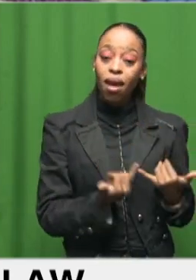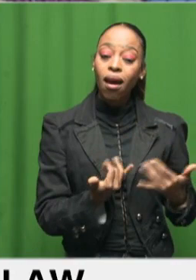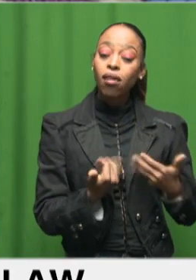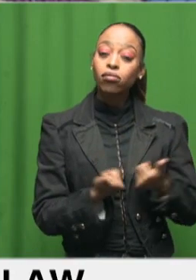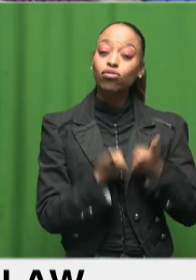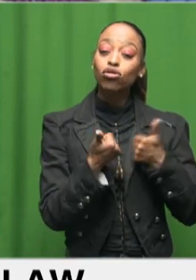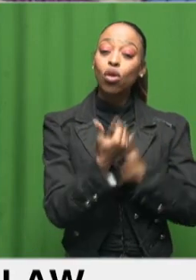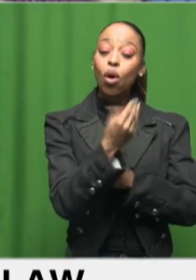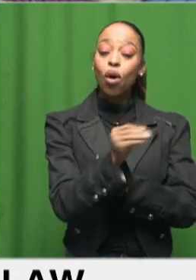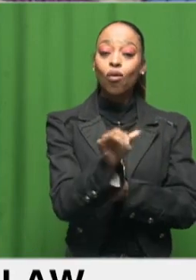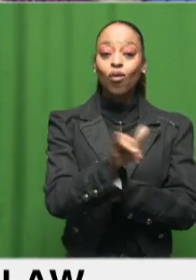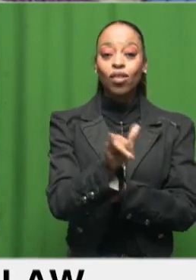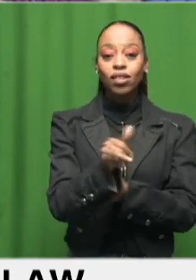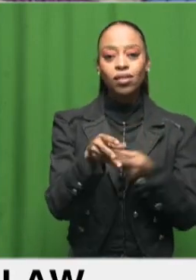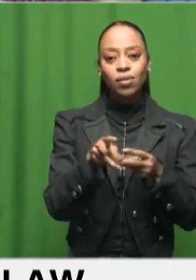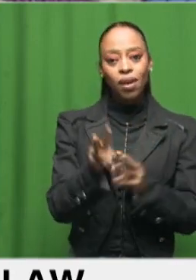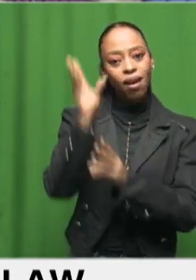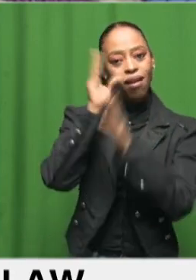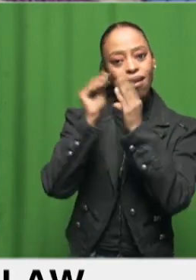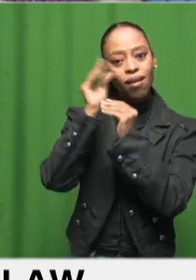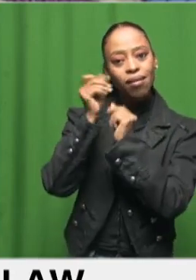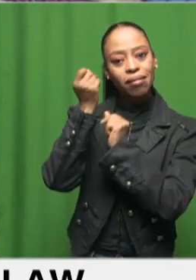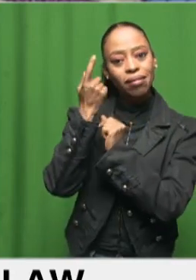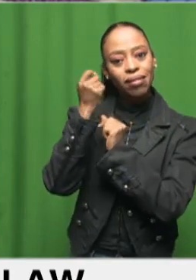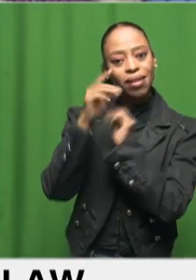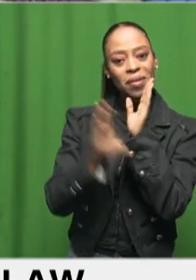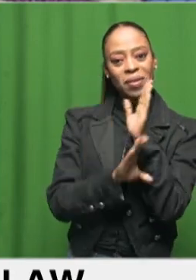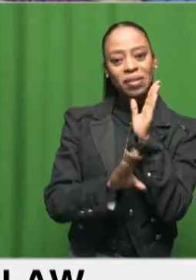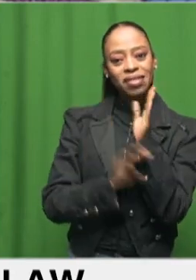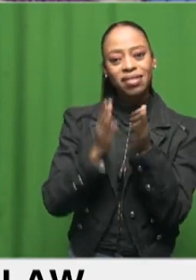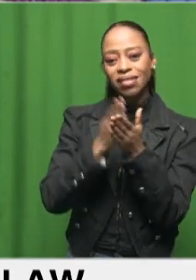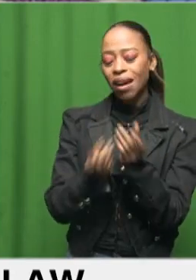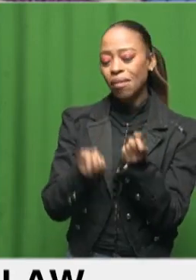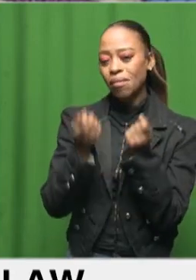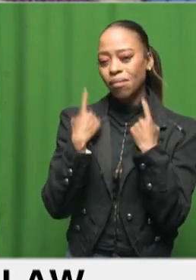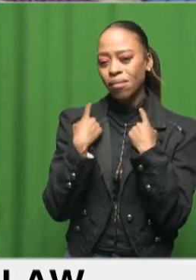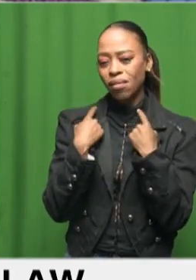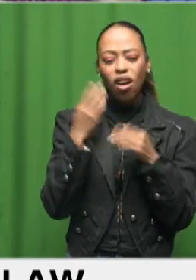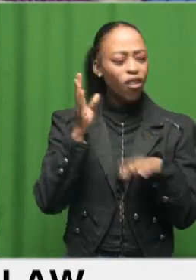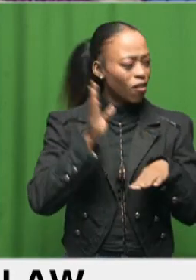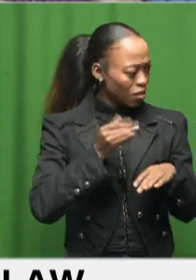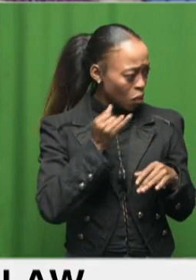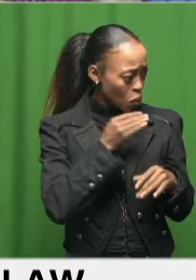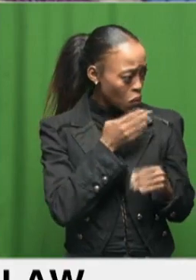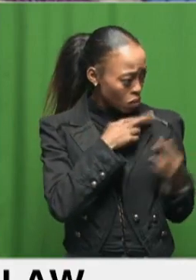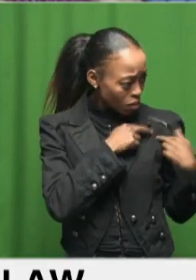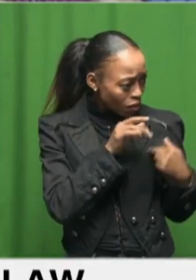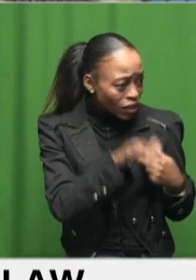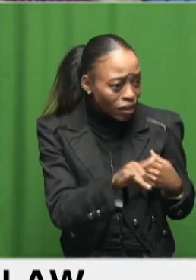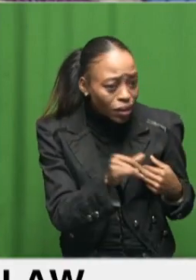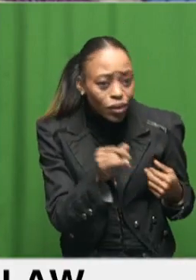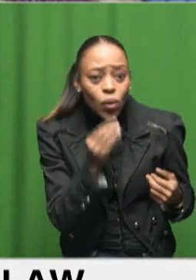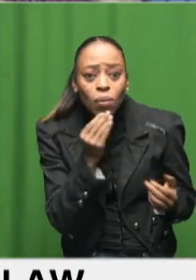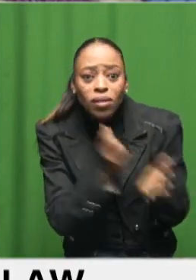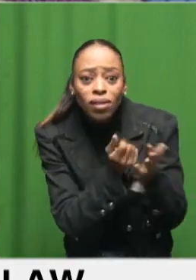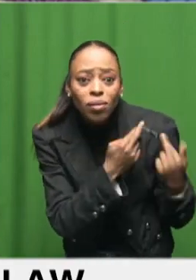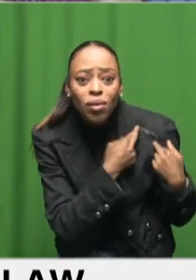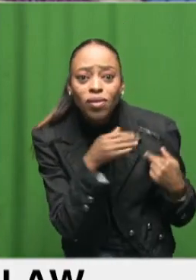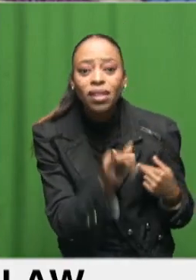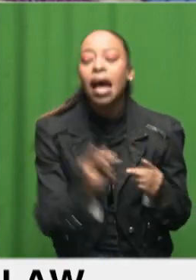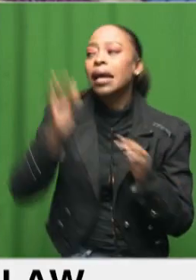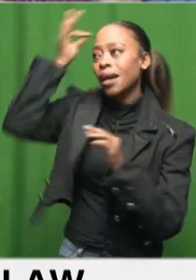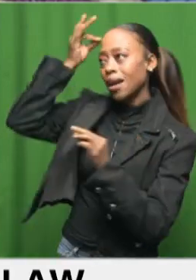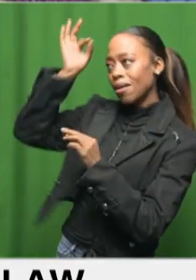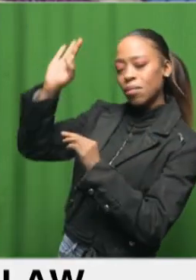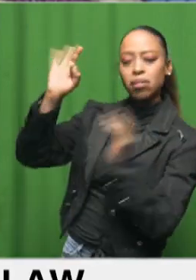that the level of knowledge of and understanding of the Constitution. Whose fault is that? The delegates who needs to take responsibility for that? Government